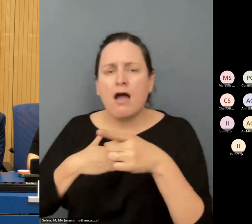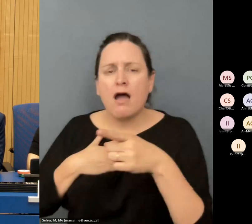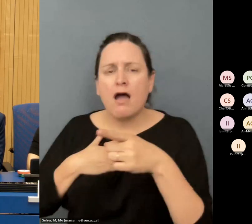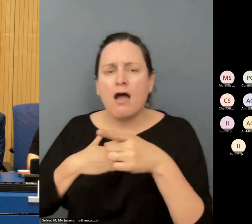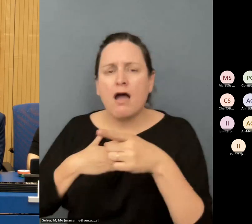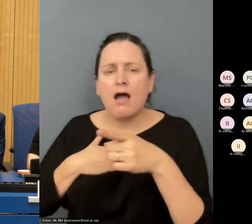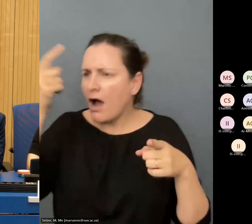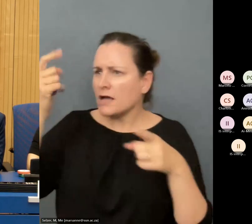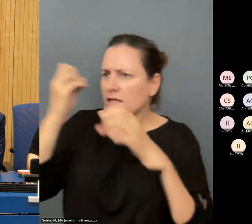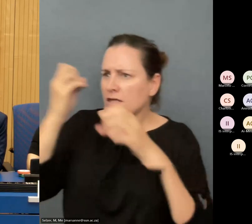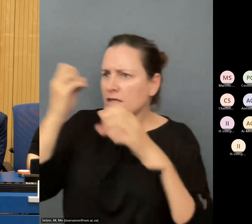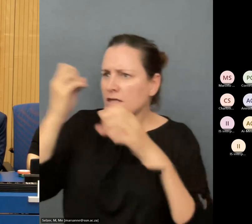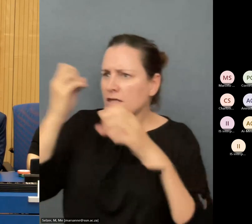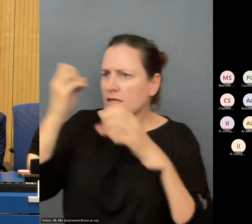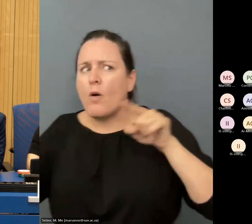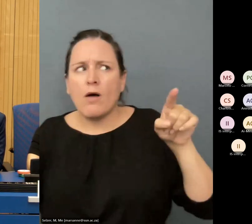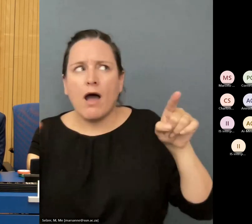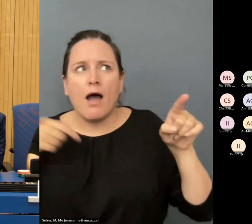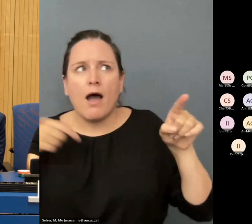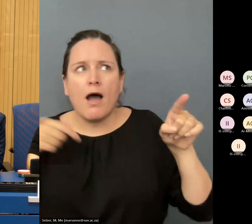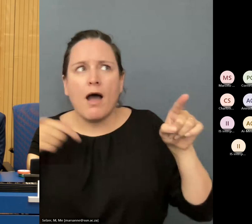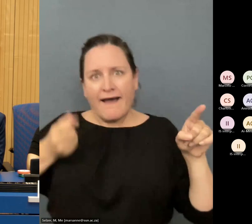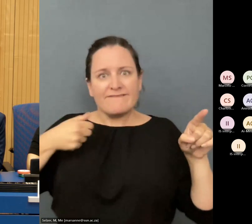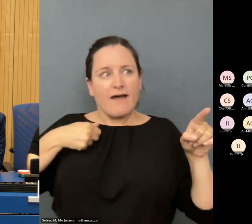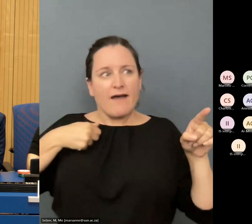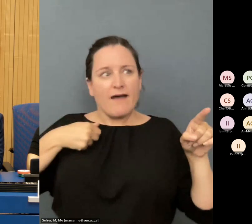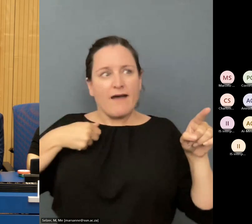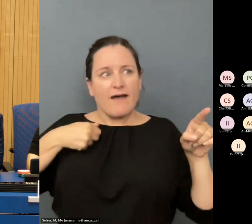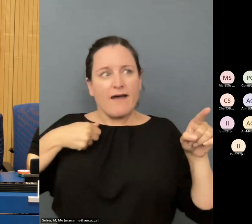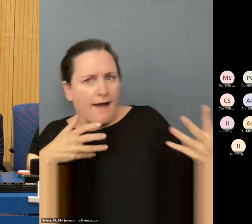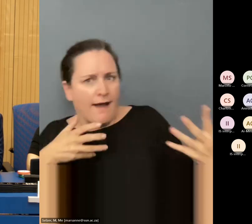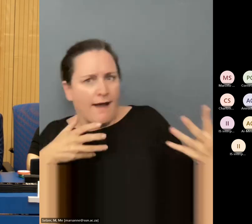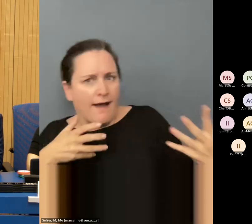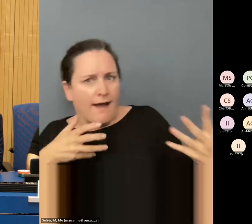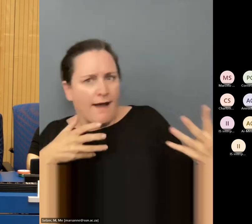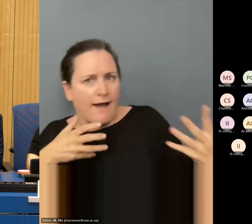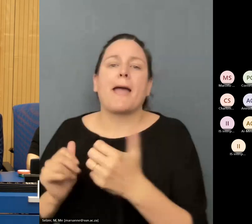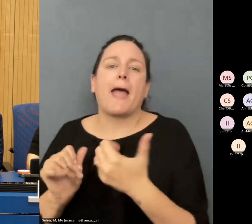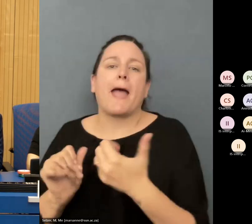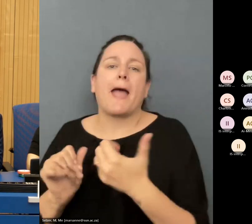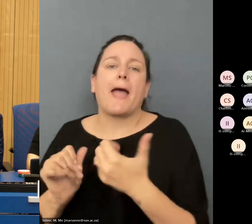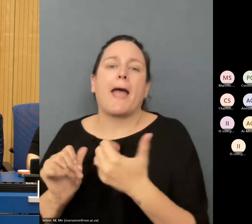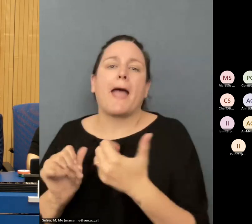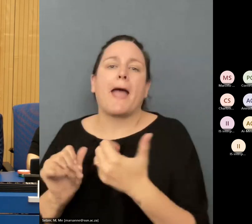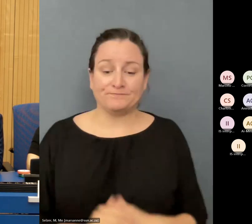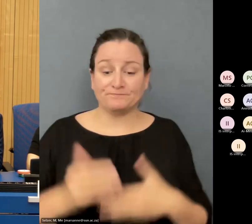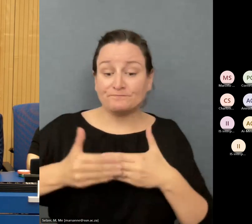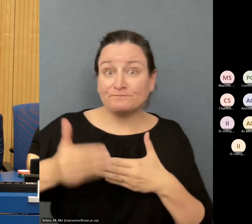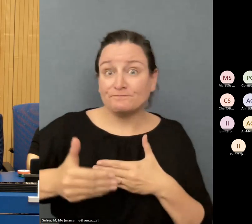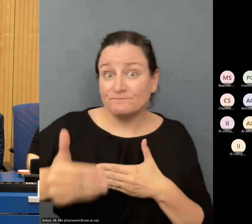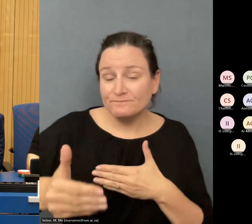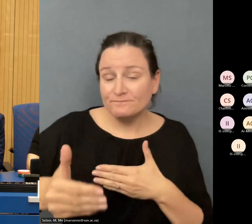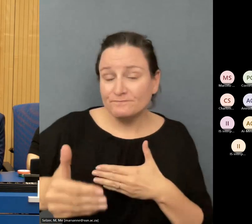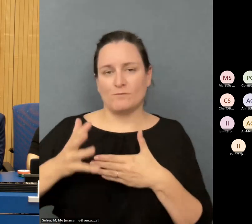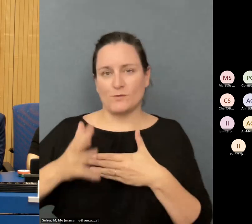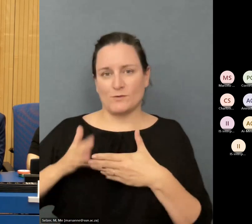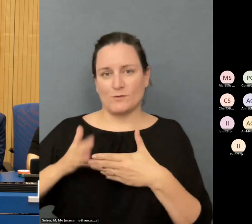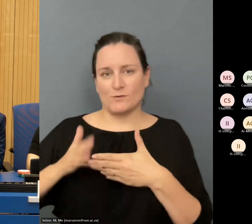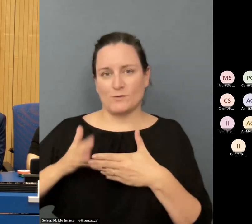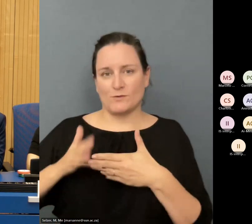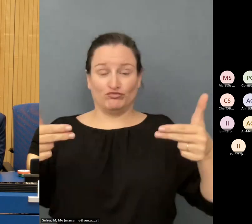of taking it into the future, I want to invite you to join us during our webinars that we're going to be holding in the, over the next few